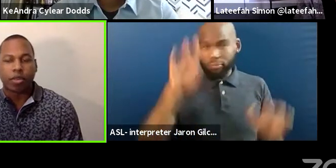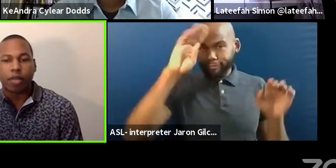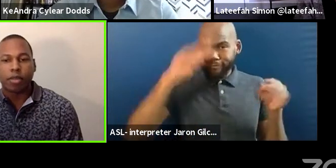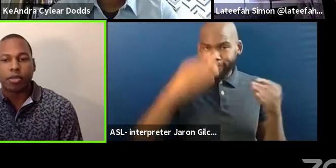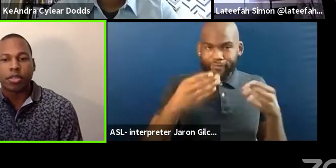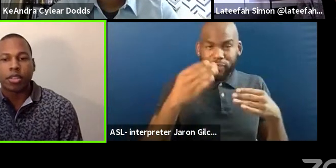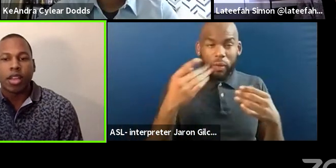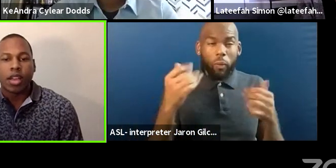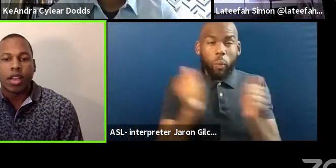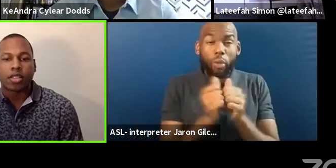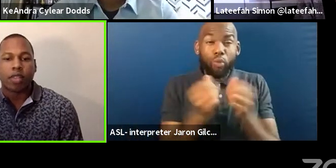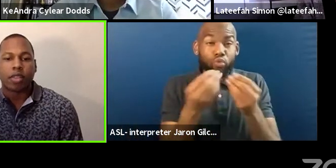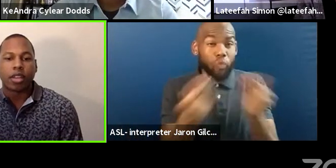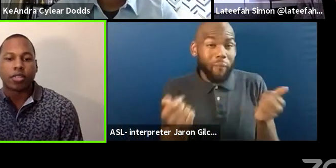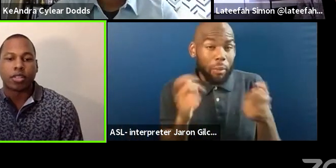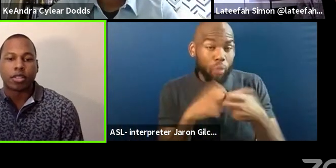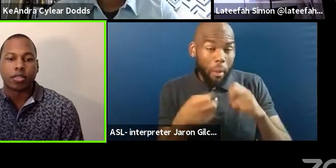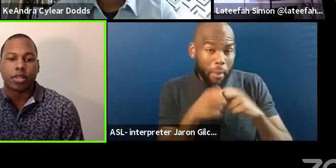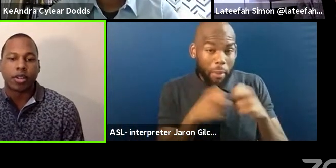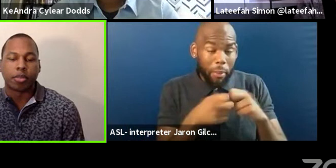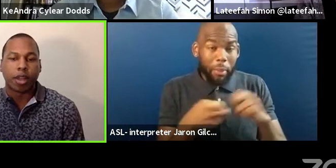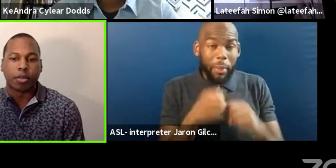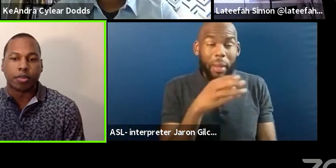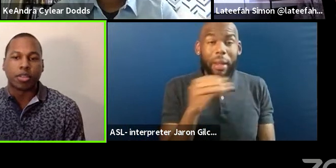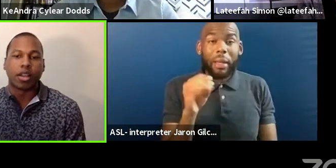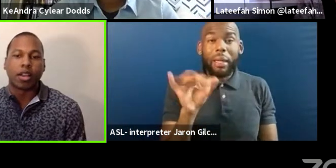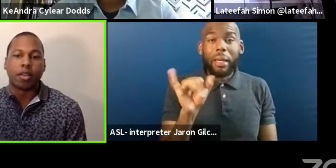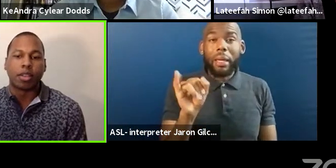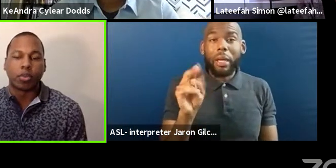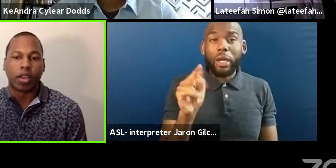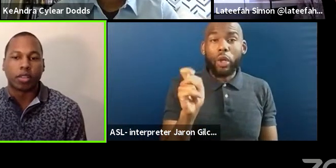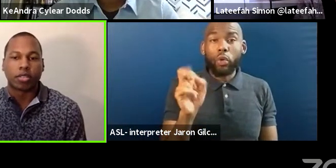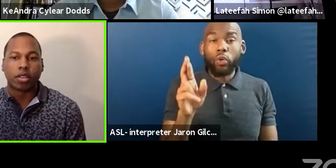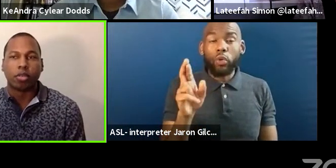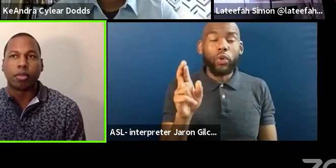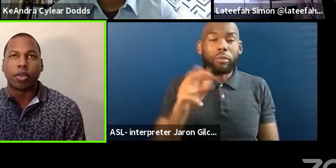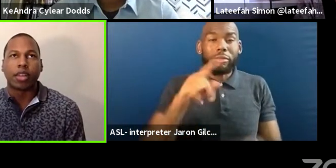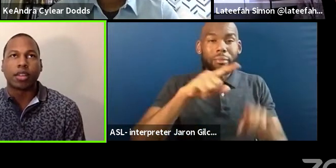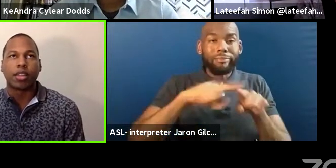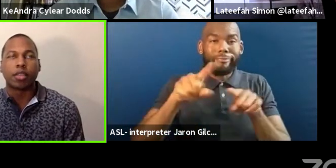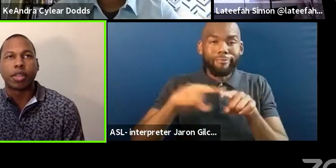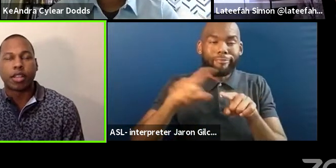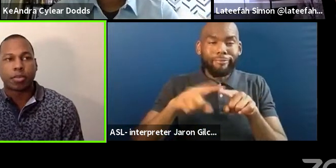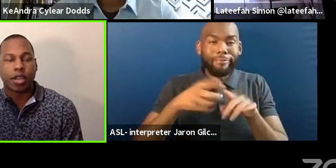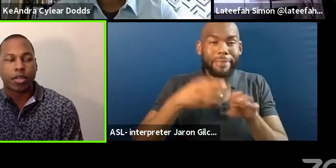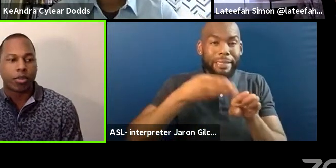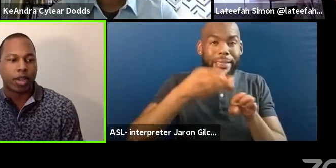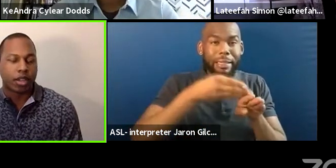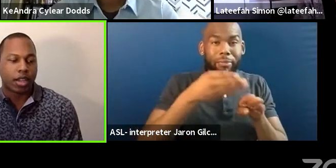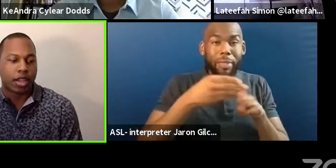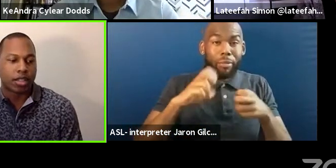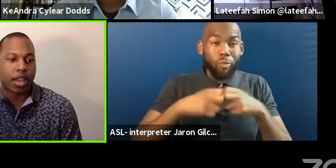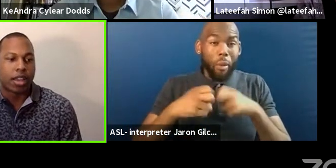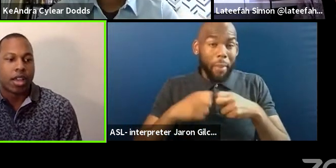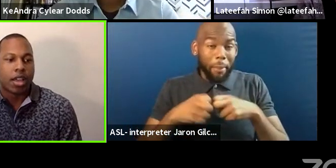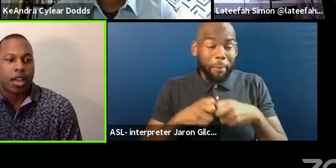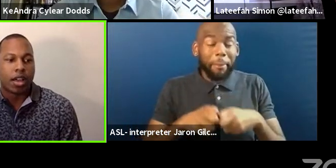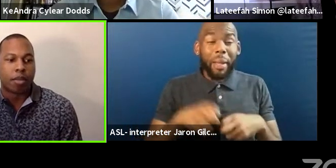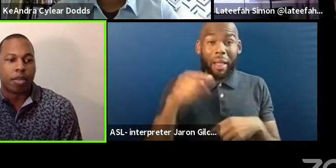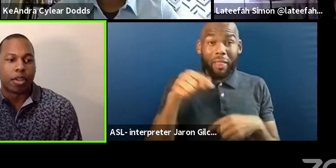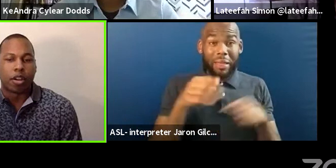solving problems and solving interdisciplinary problems as well. So in the planning space, we recognize